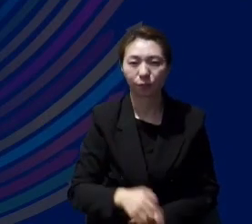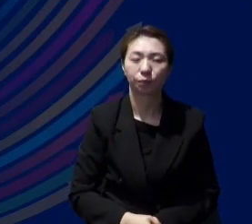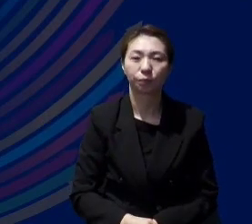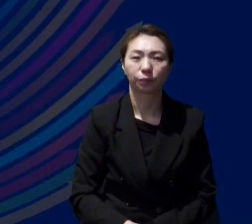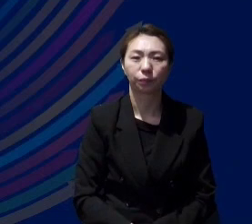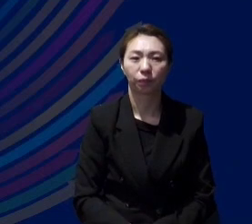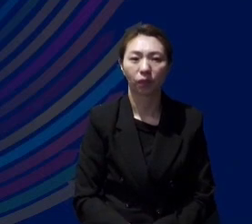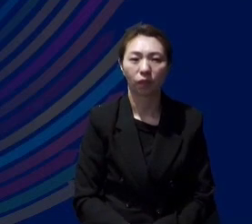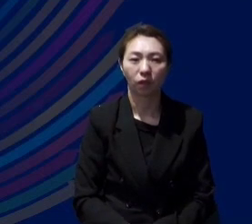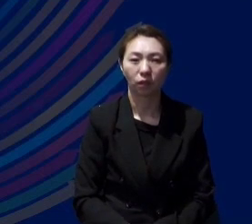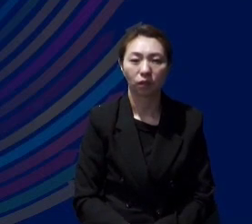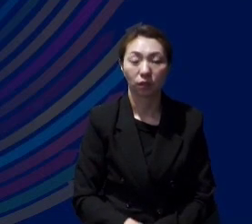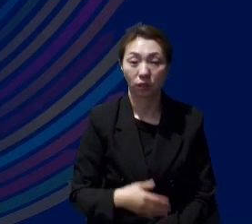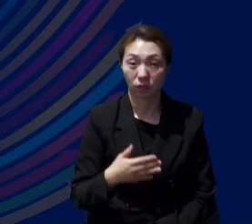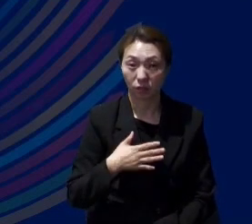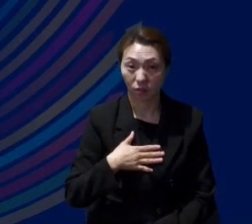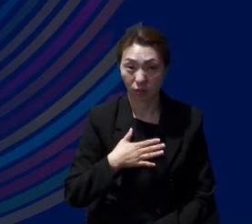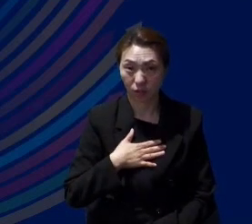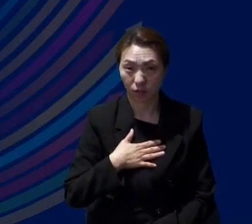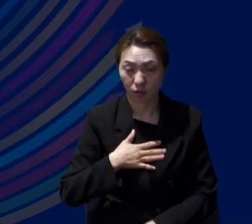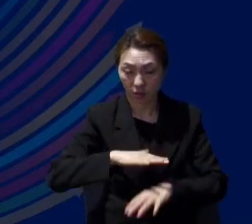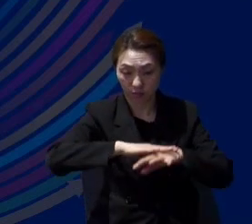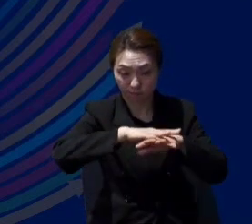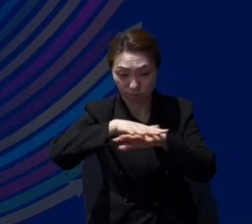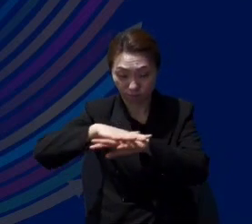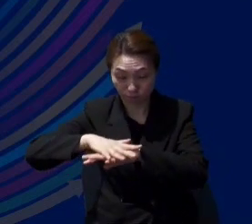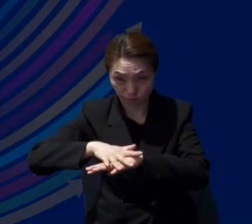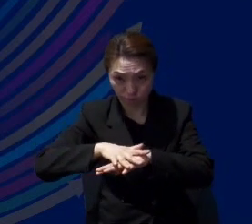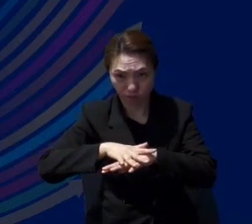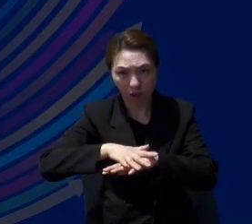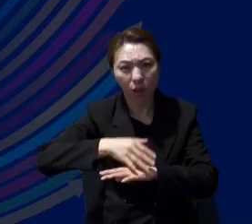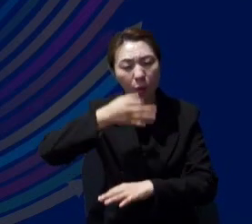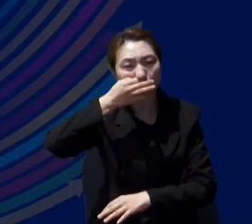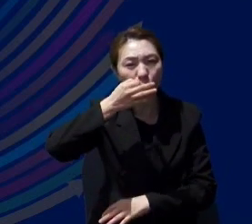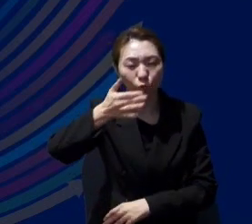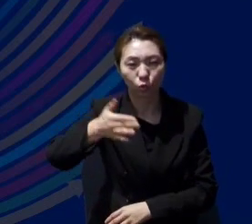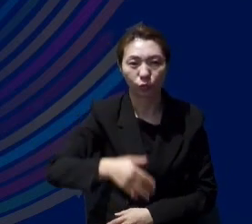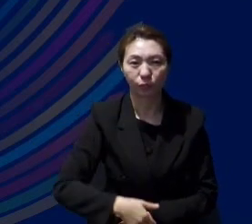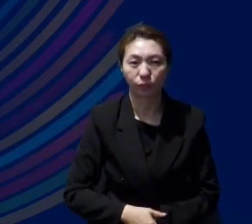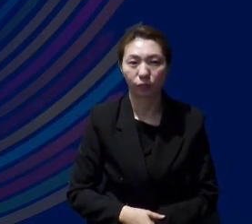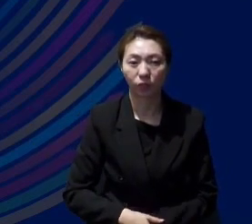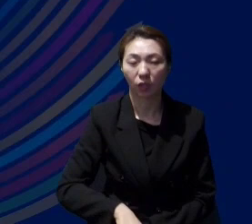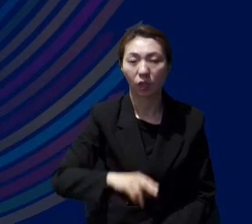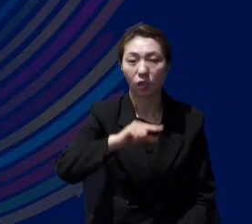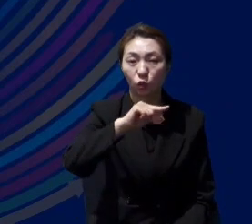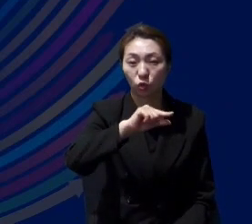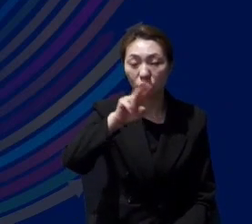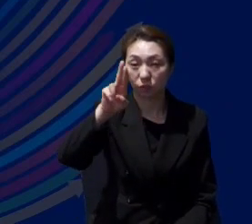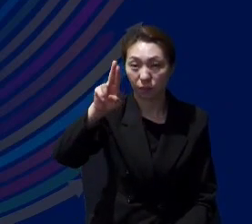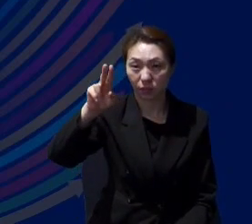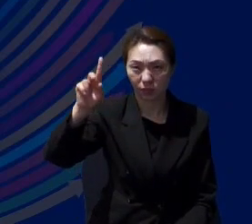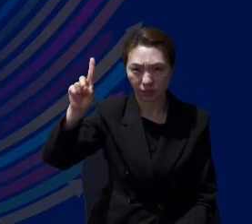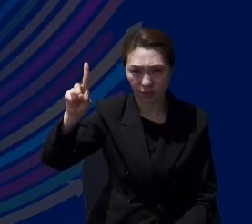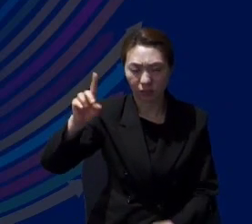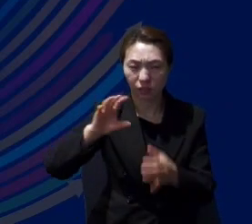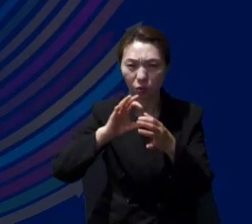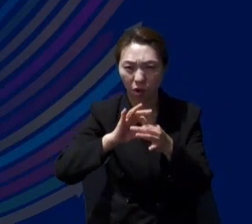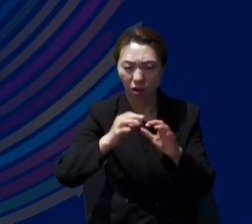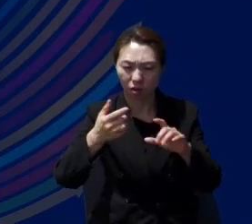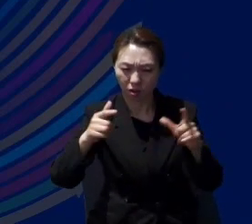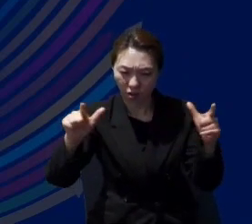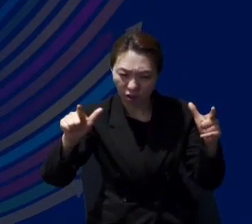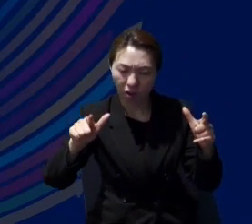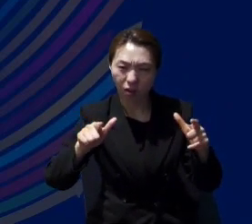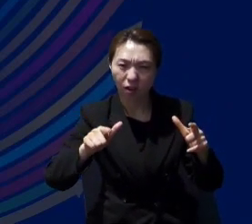tool. It's one of many visualization tools that the GBD has, but this one focuses on US health. It's called the US Health Map, and I've